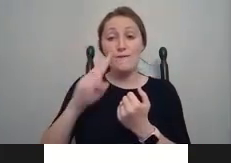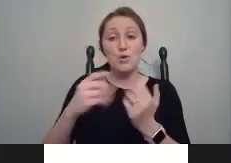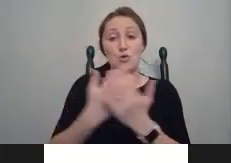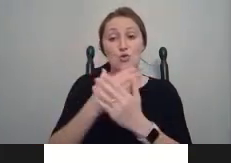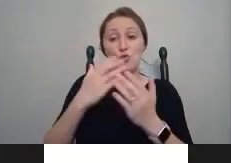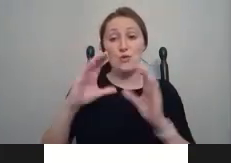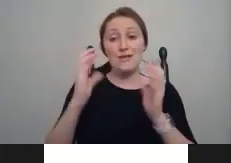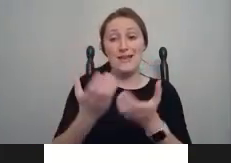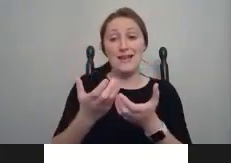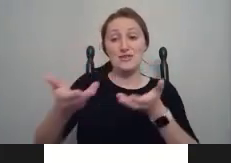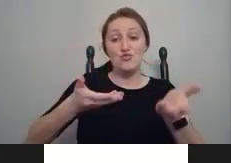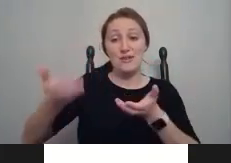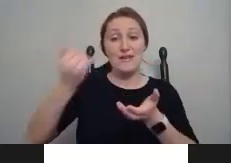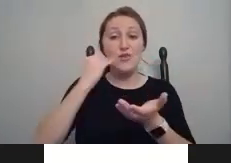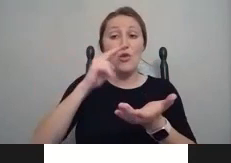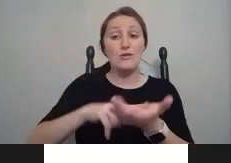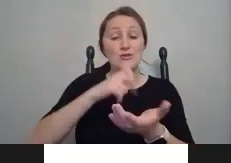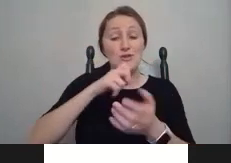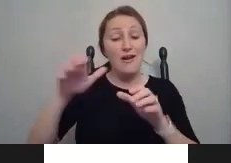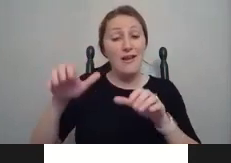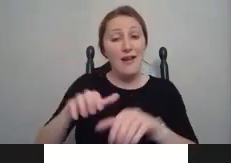active soon for Teams?